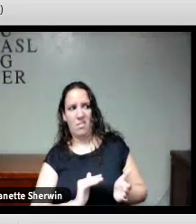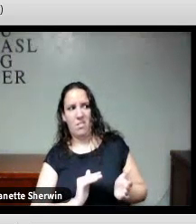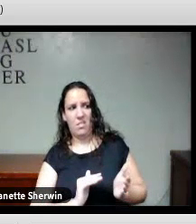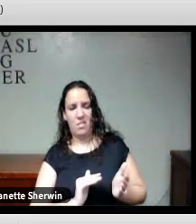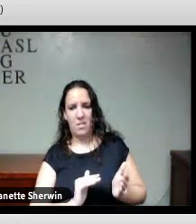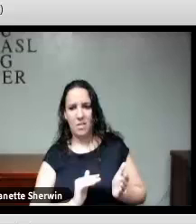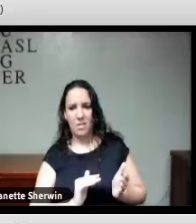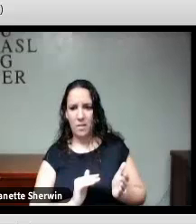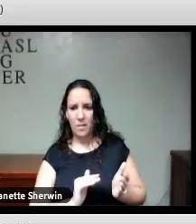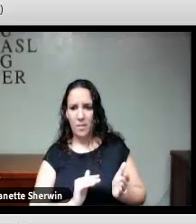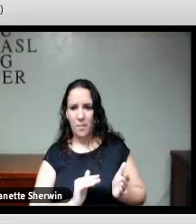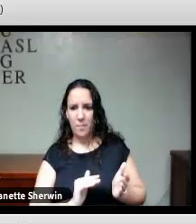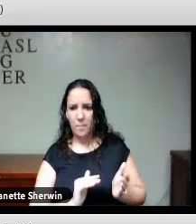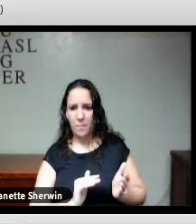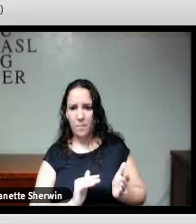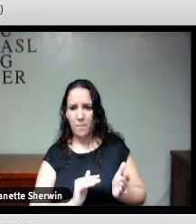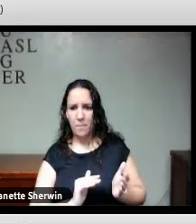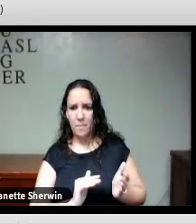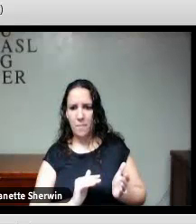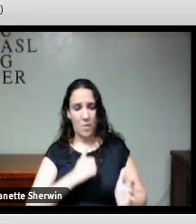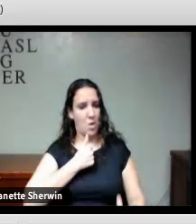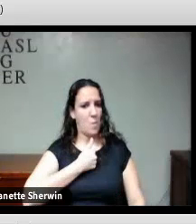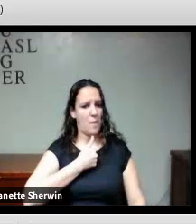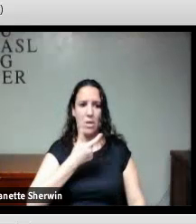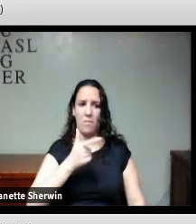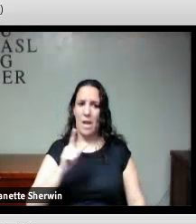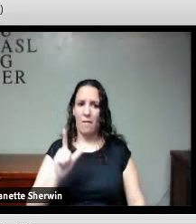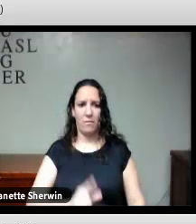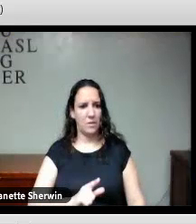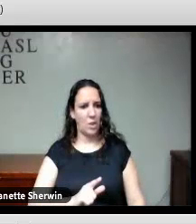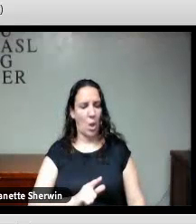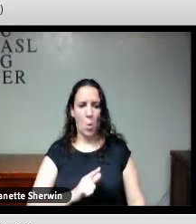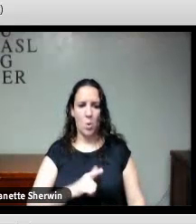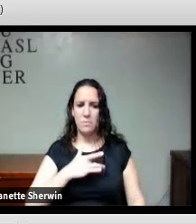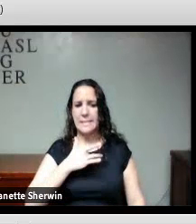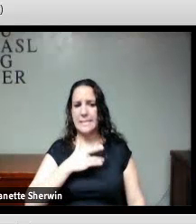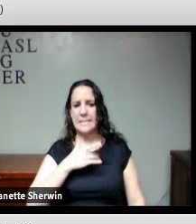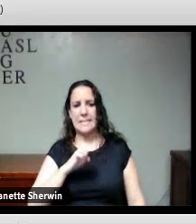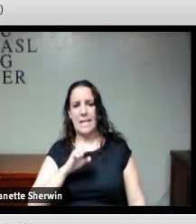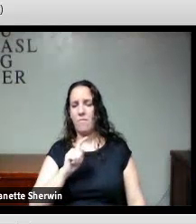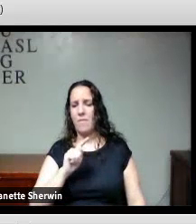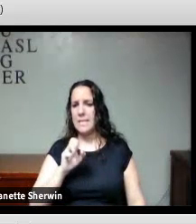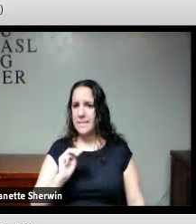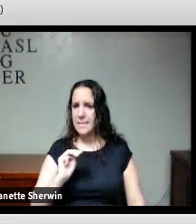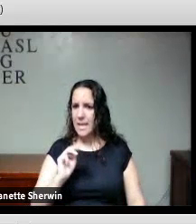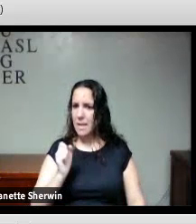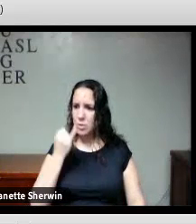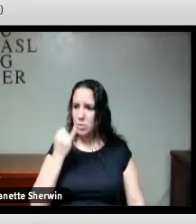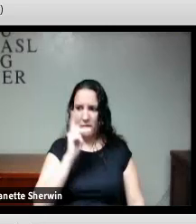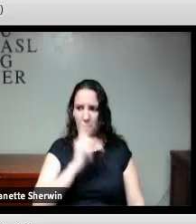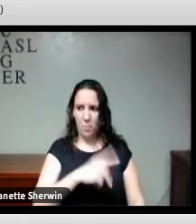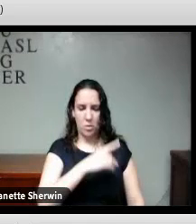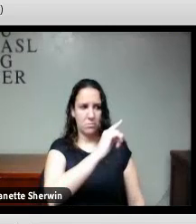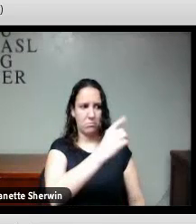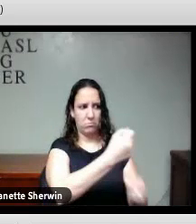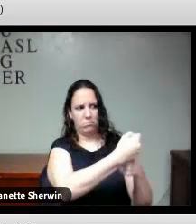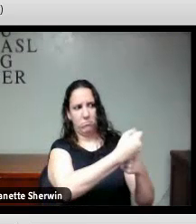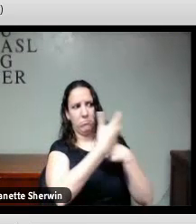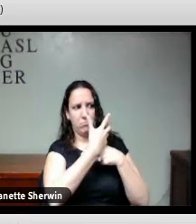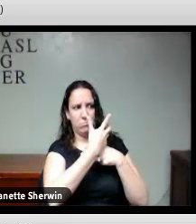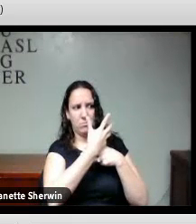low self-esteem growing up. I still struggle with a core of that in my being. And so when somebody personally attacks me, it goes right to